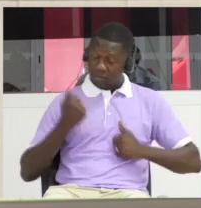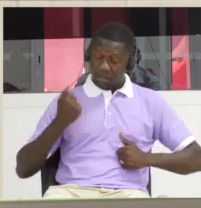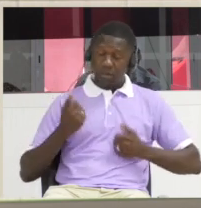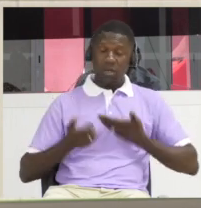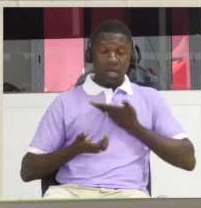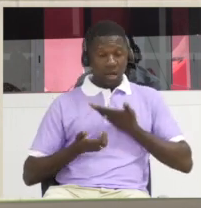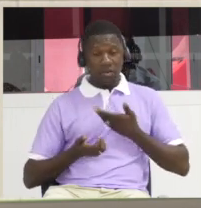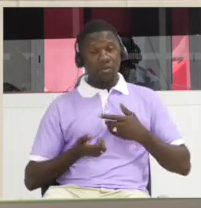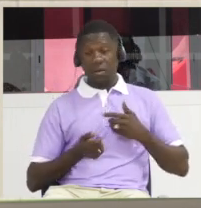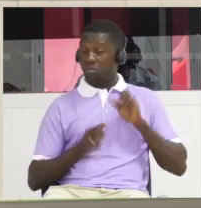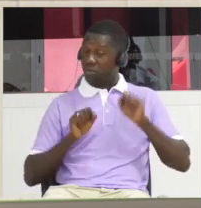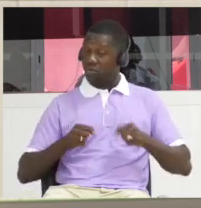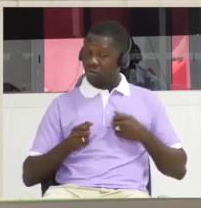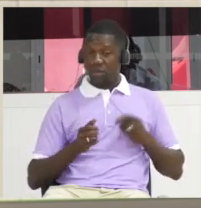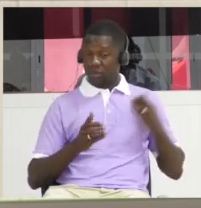to Banjul.